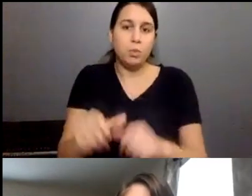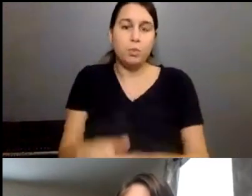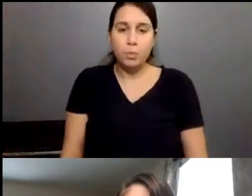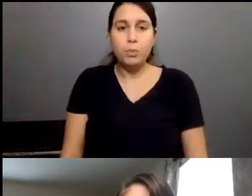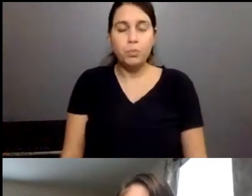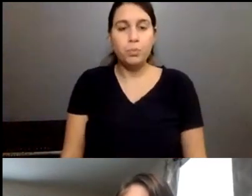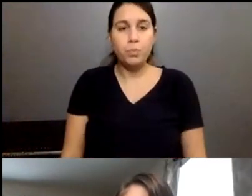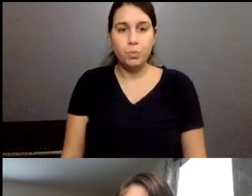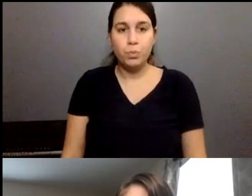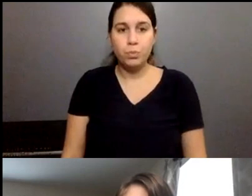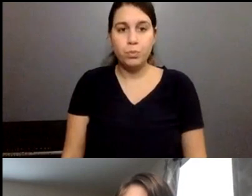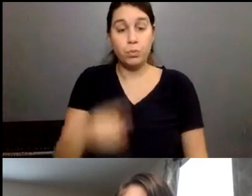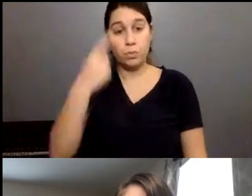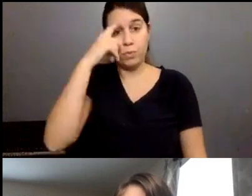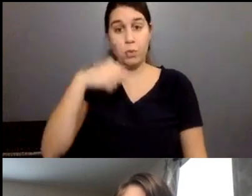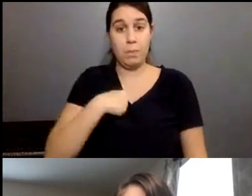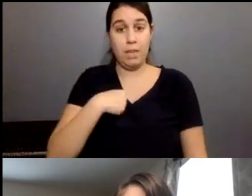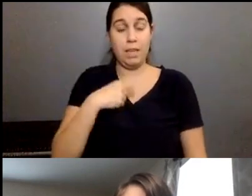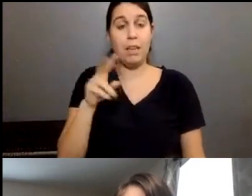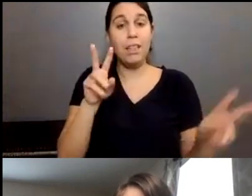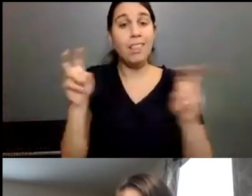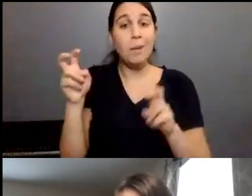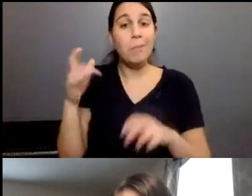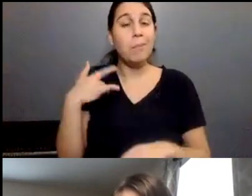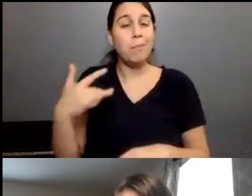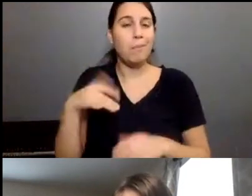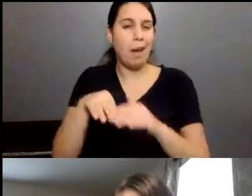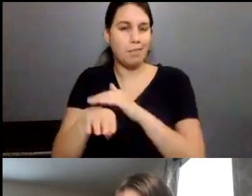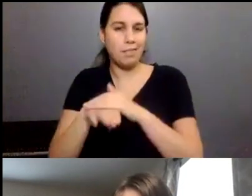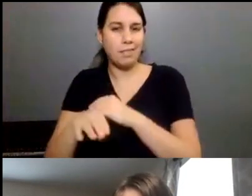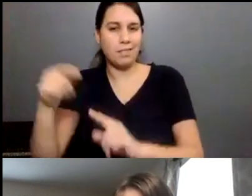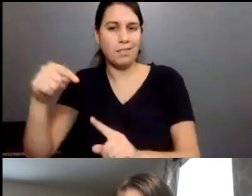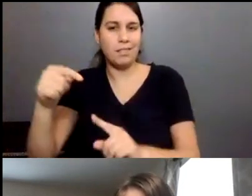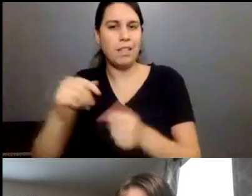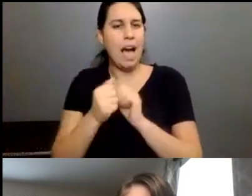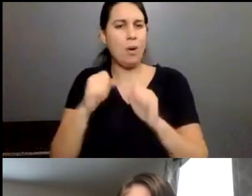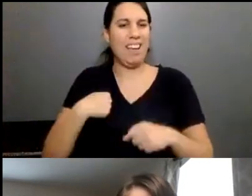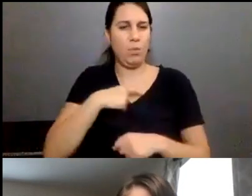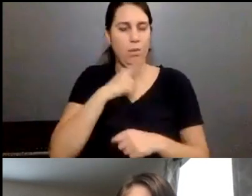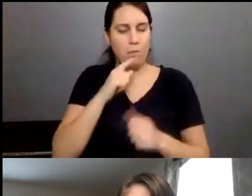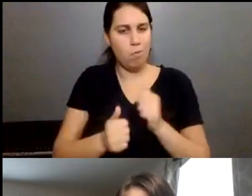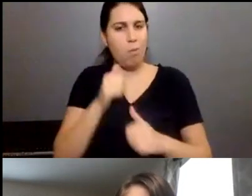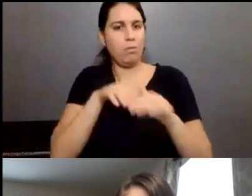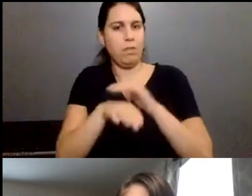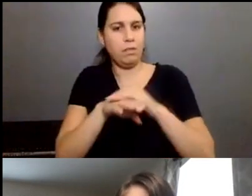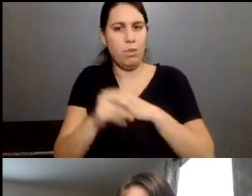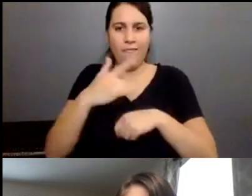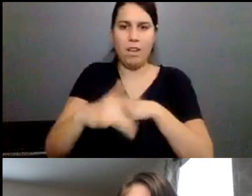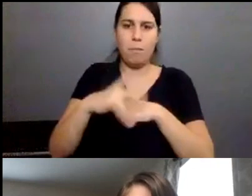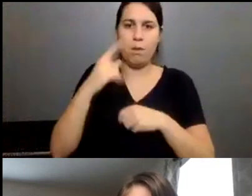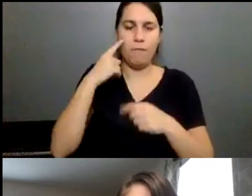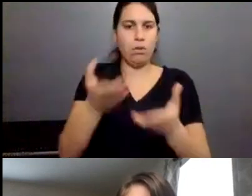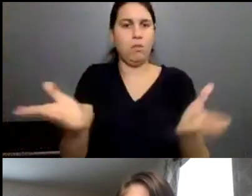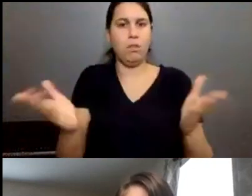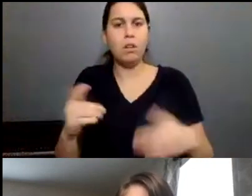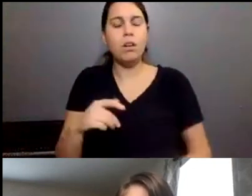I think for me, theme is always around access. How do we find ways to make ourselves available? And I think we've been thinking a lot